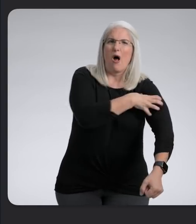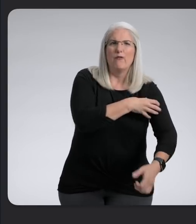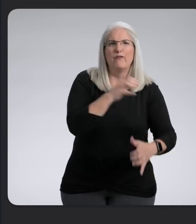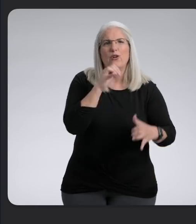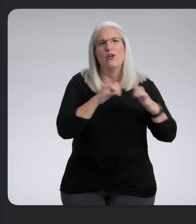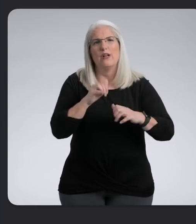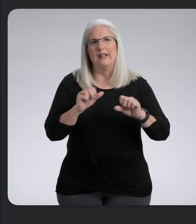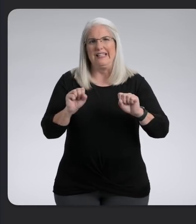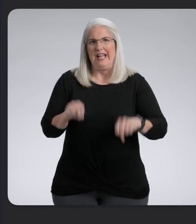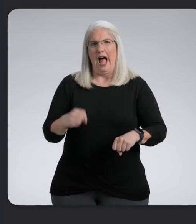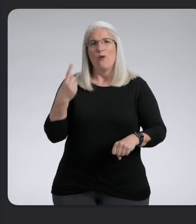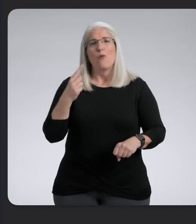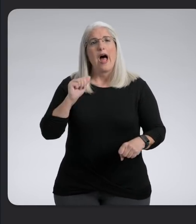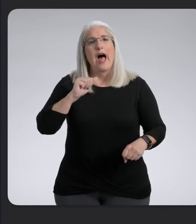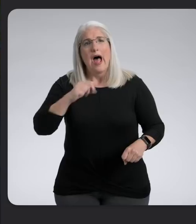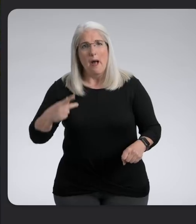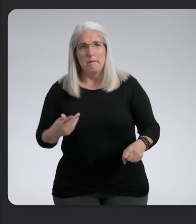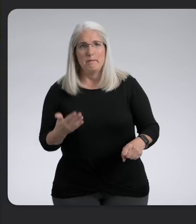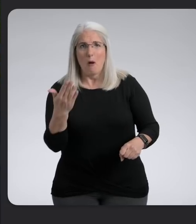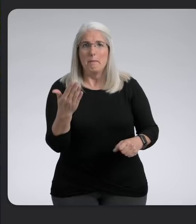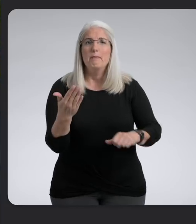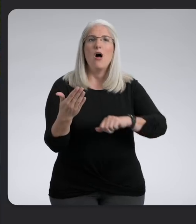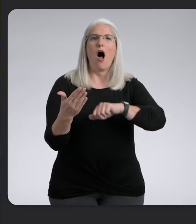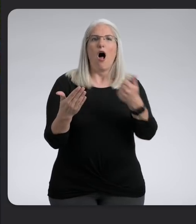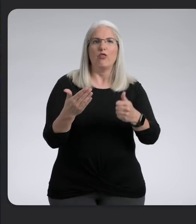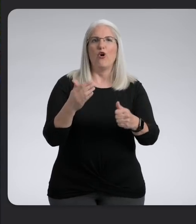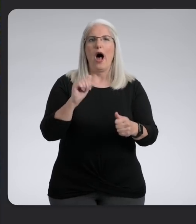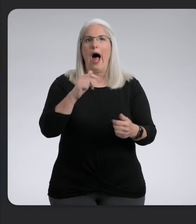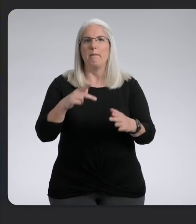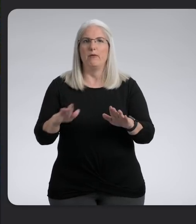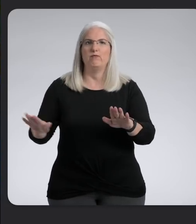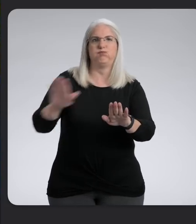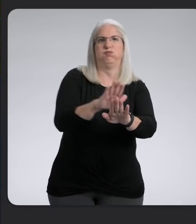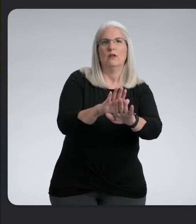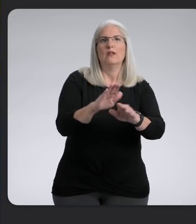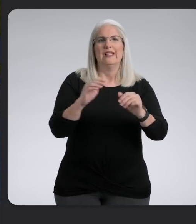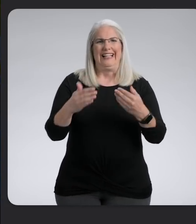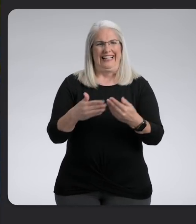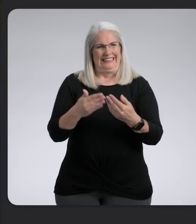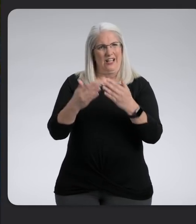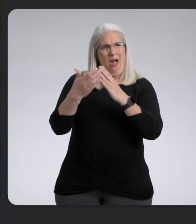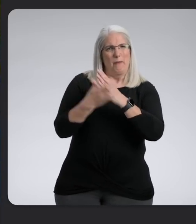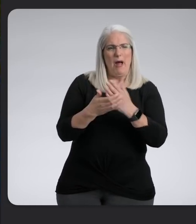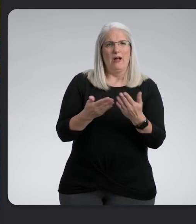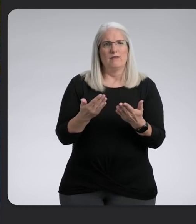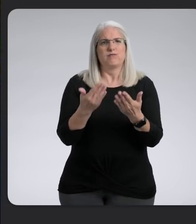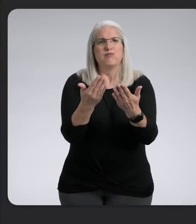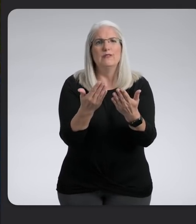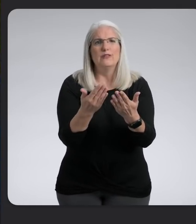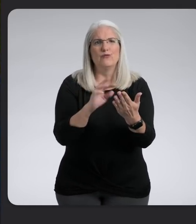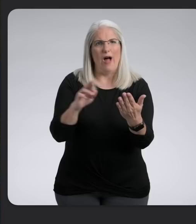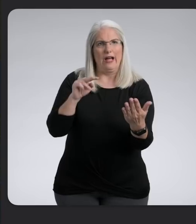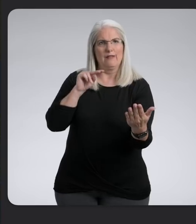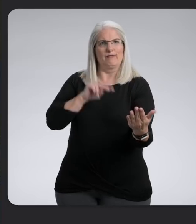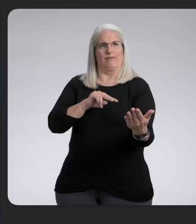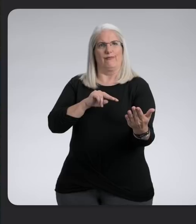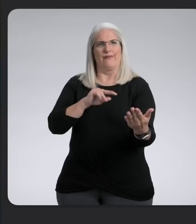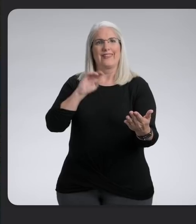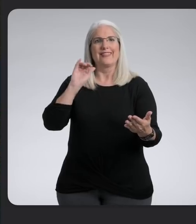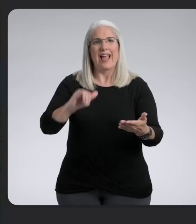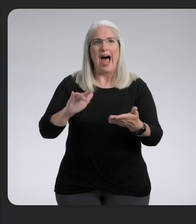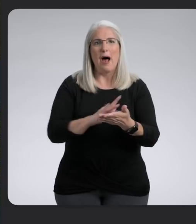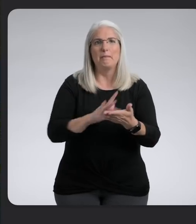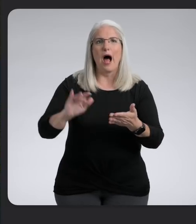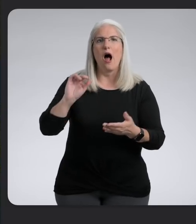app over another. So that's multitasking in iPadOS 15. Now back to you, Craig. Thanks,